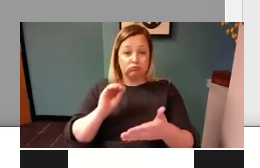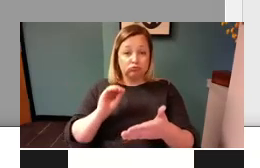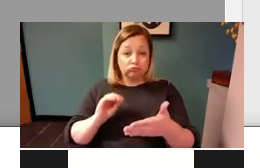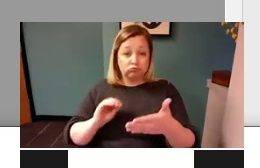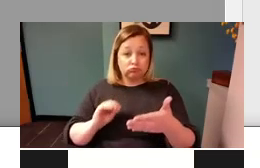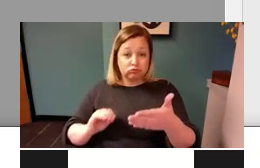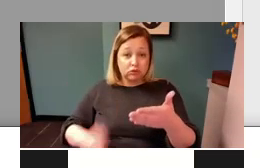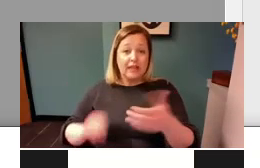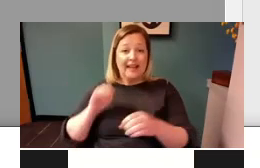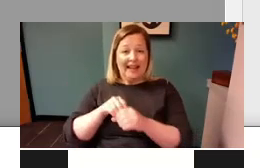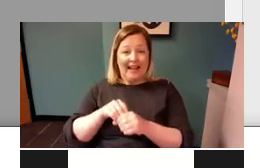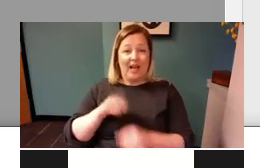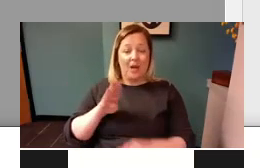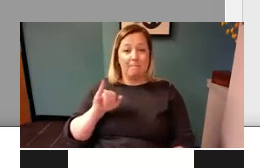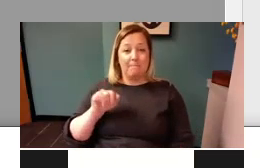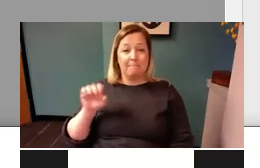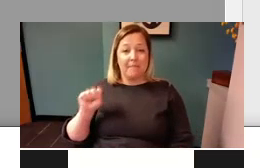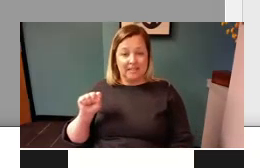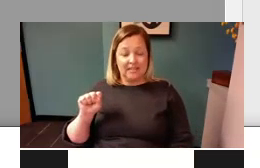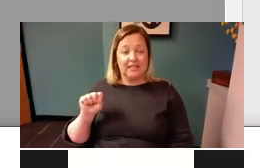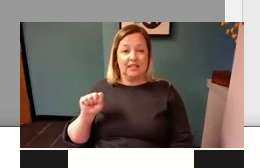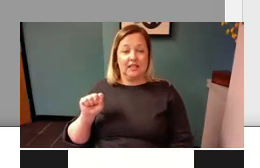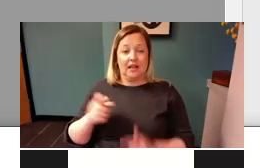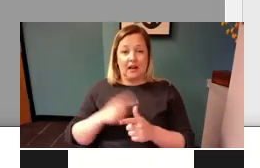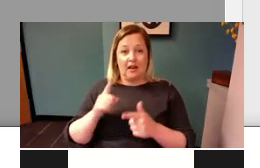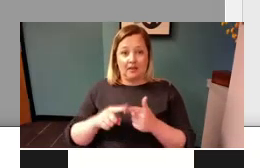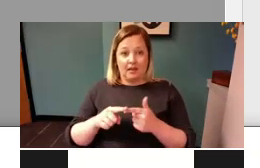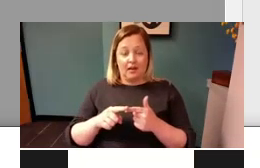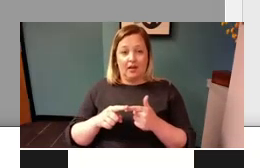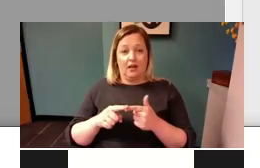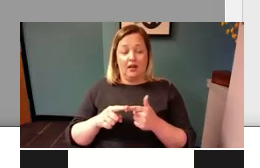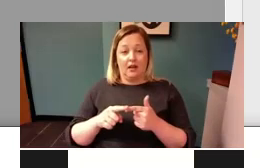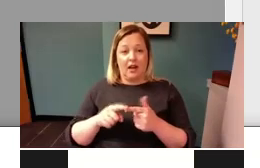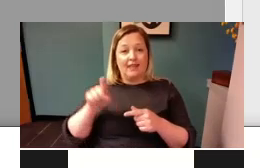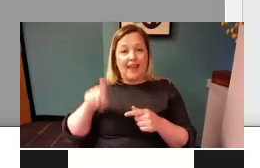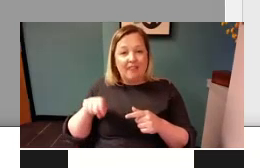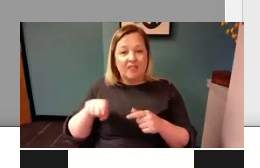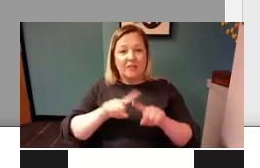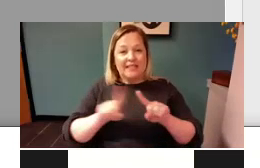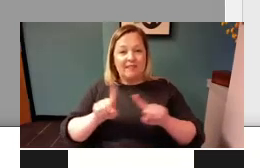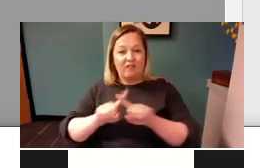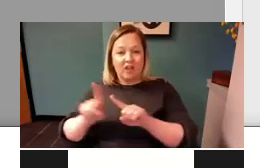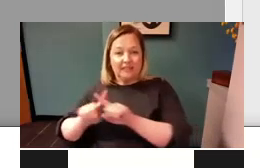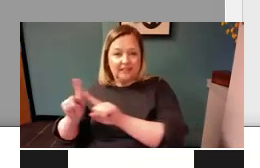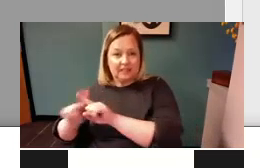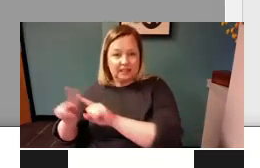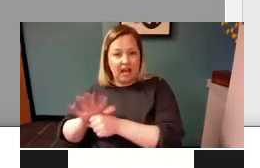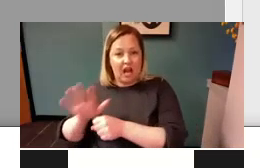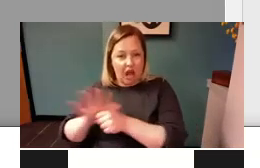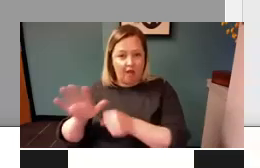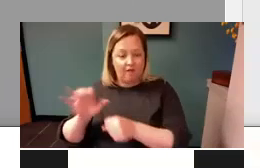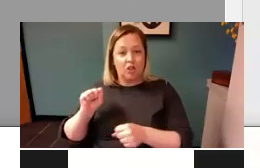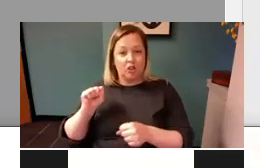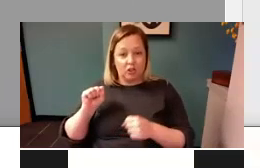And those variable length encodings have to be different enough such that while you are reading them sequentially, there